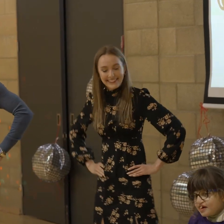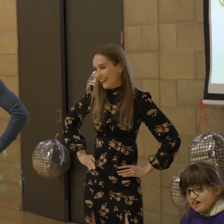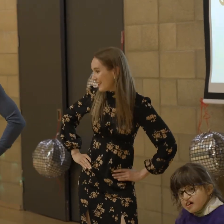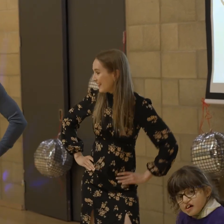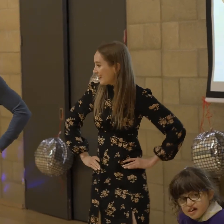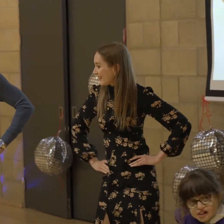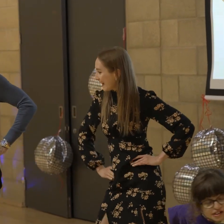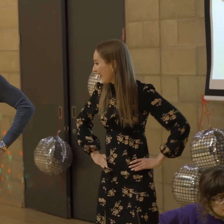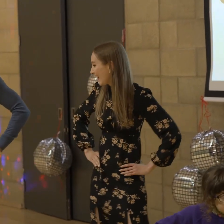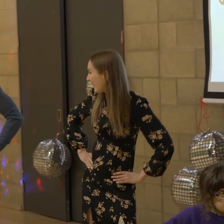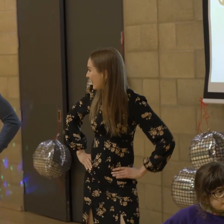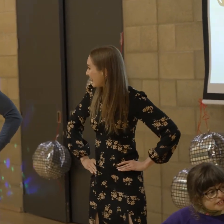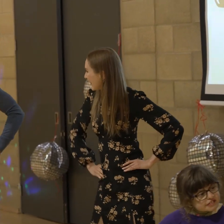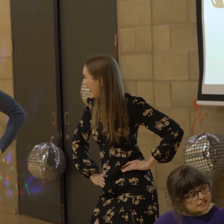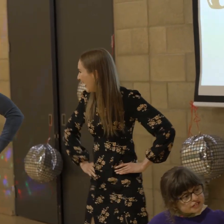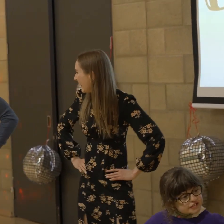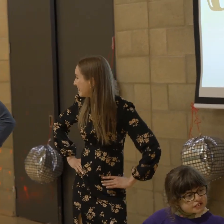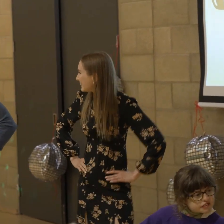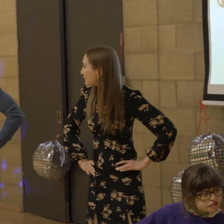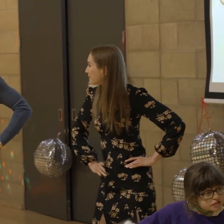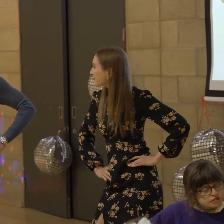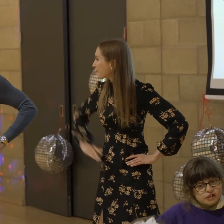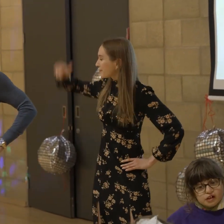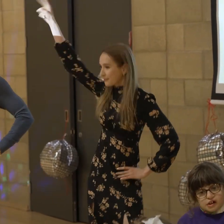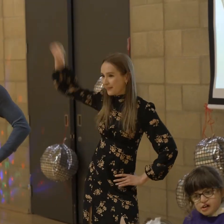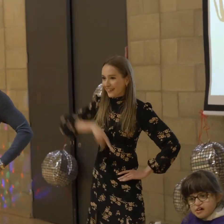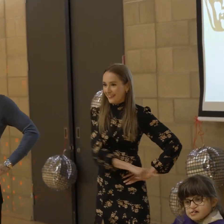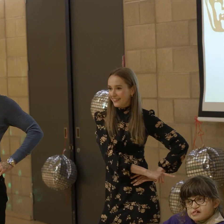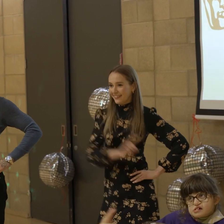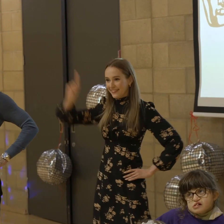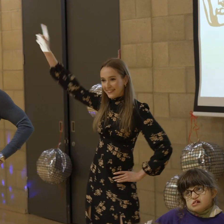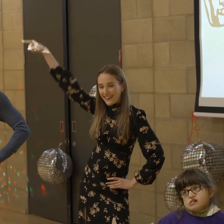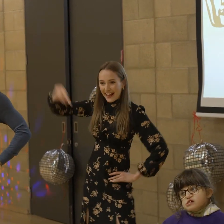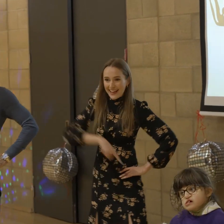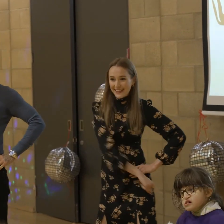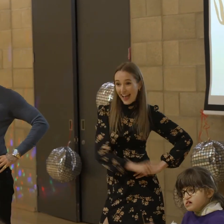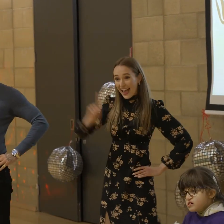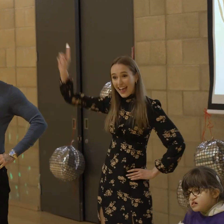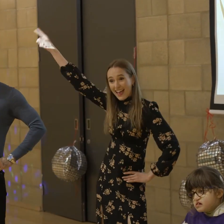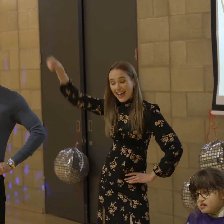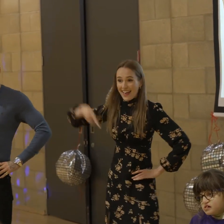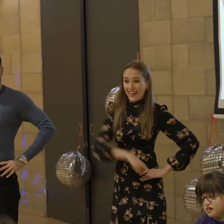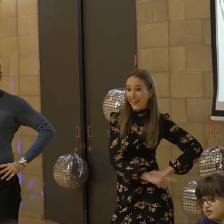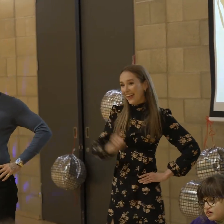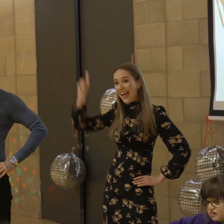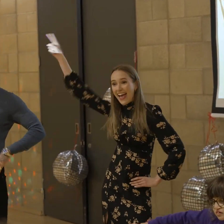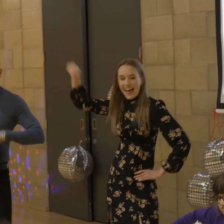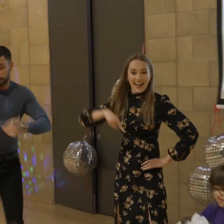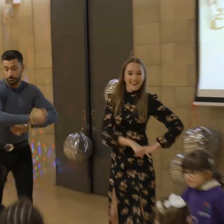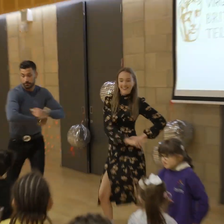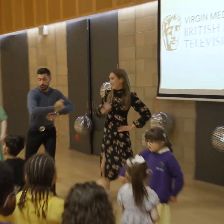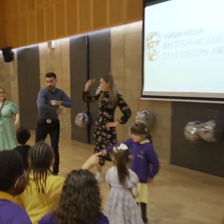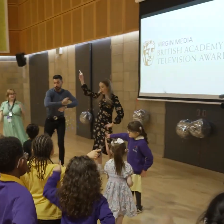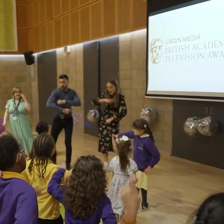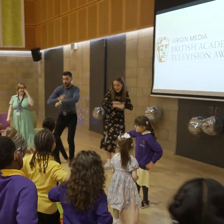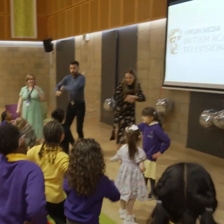Strictly Come Dancing, during the season we both, by the time every week we're doing a dance, for us it was more about